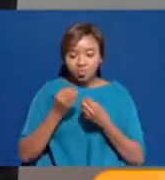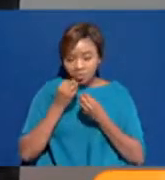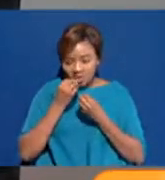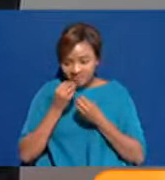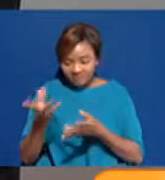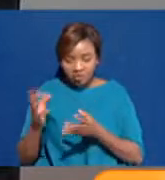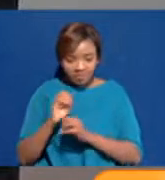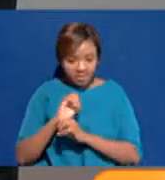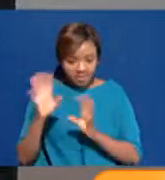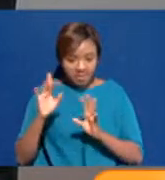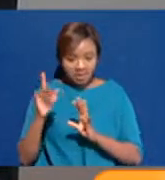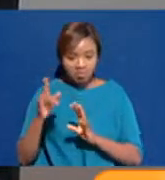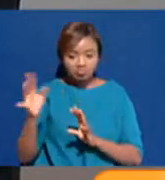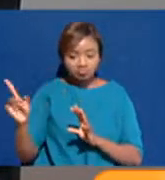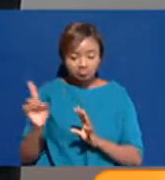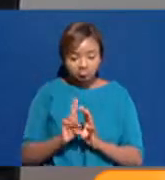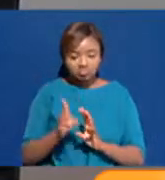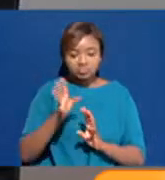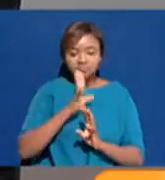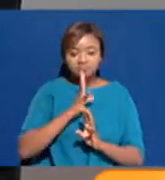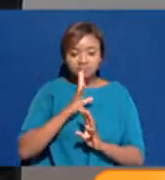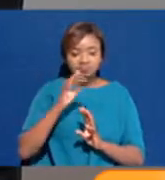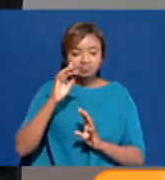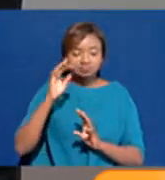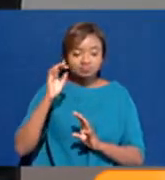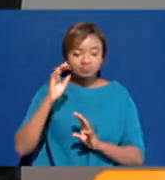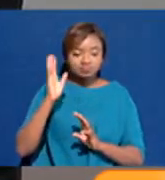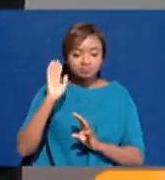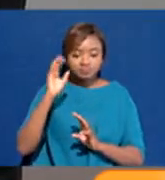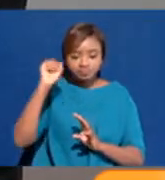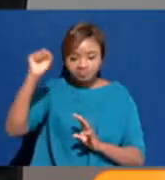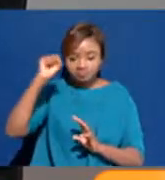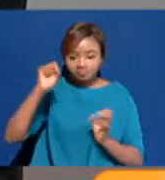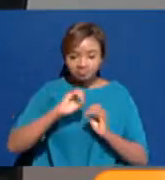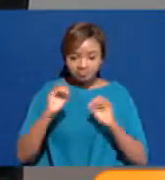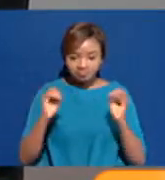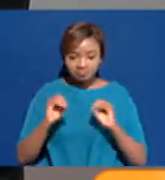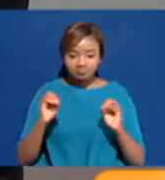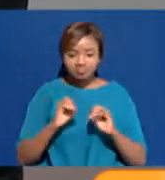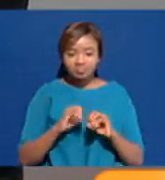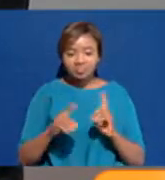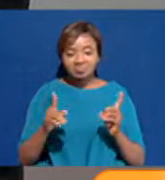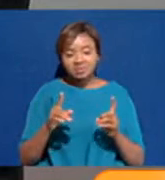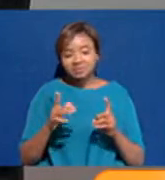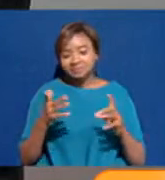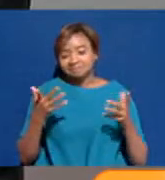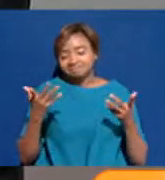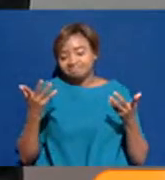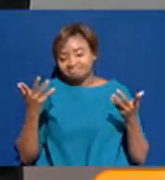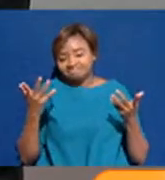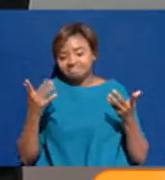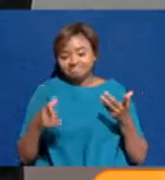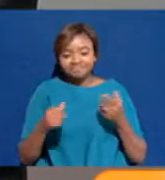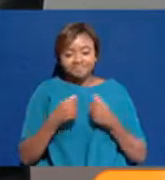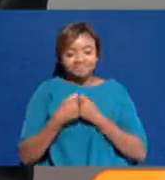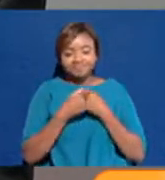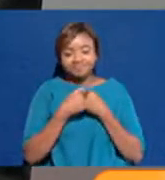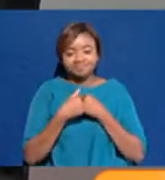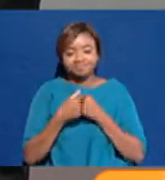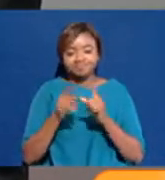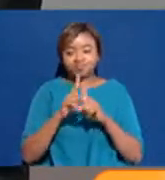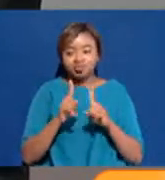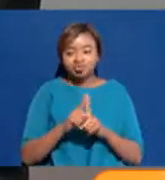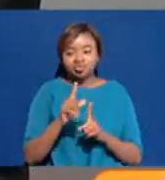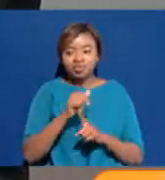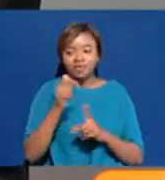understanding. And in most cases, they have been fairly respective. Mm-hmm. But that's a battle. And the other battle is for